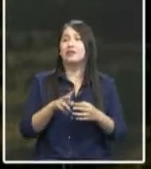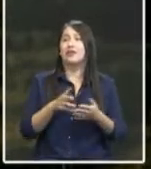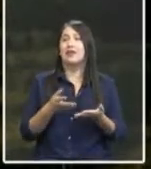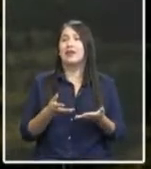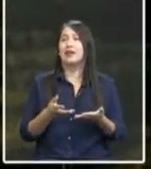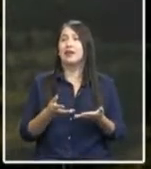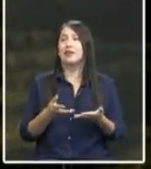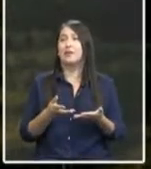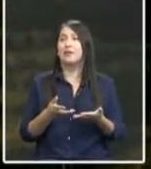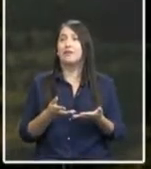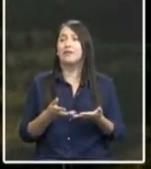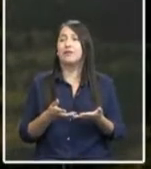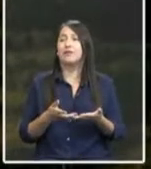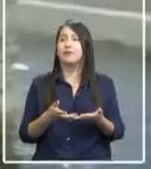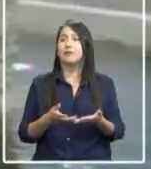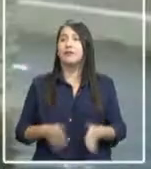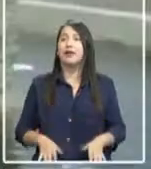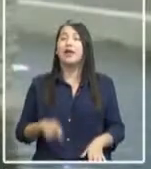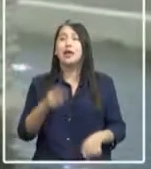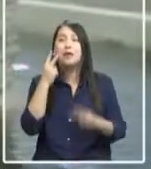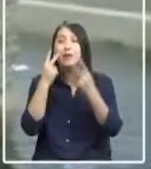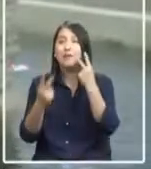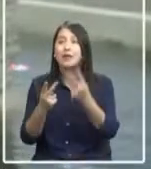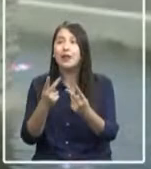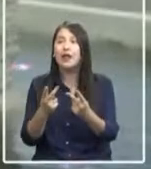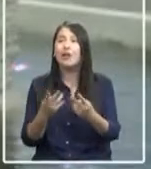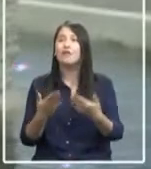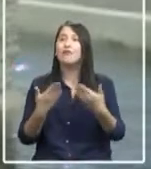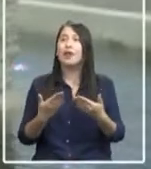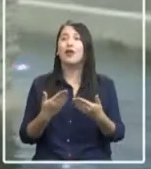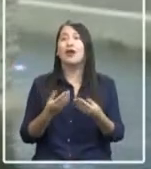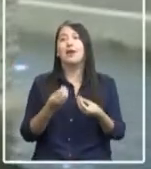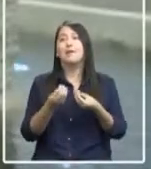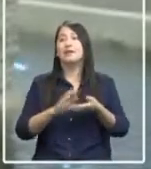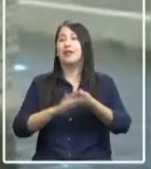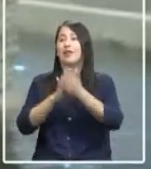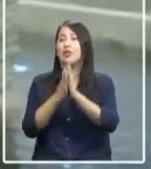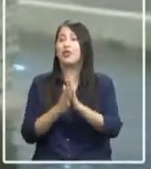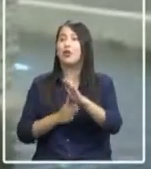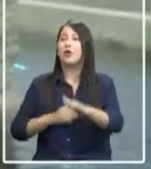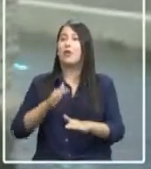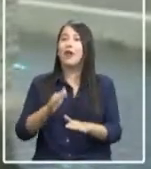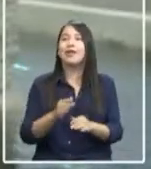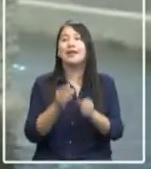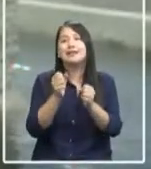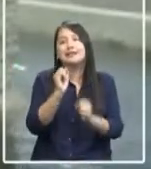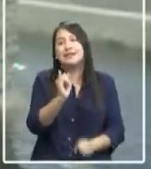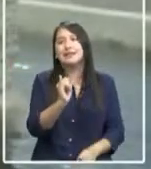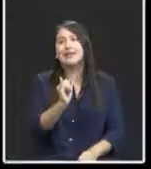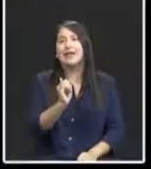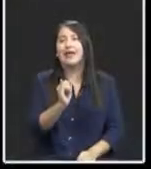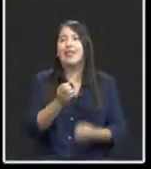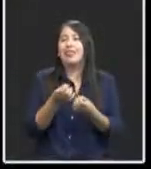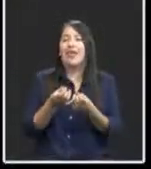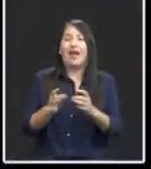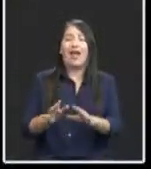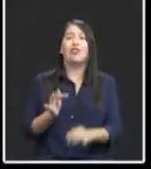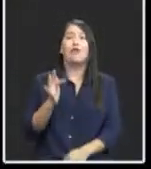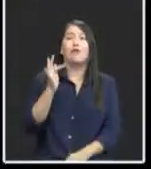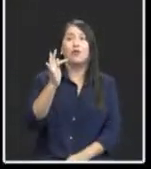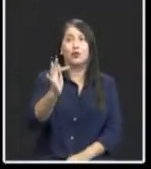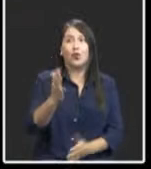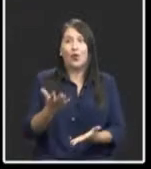and are ones that we have to look at afresh and think about the kind of footprint we're leaving for future generations.